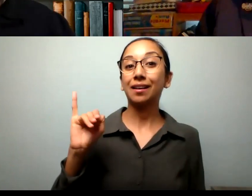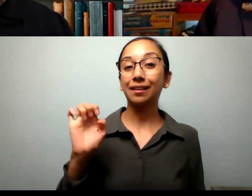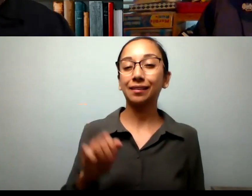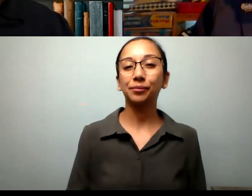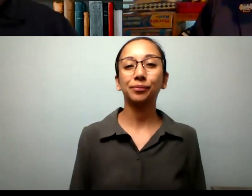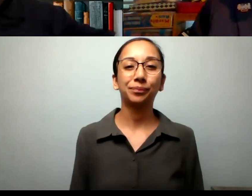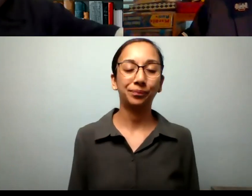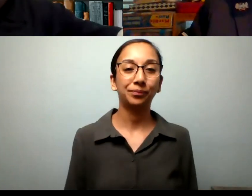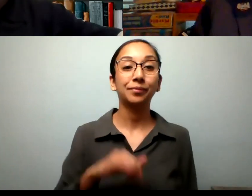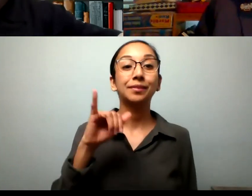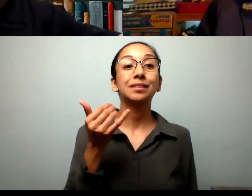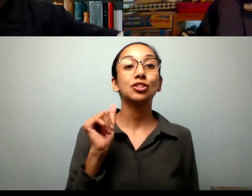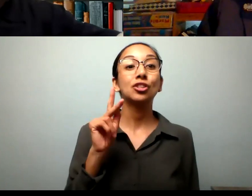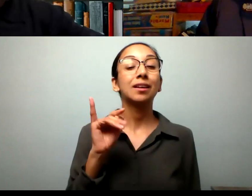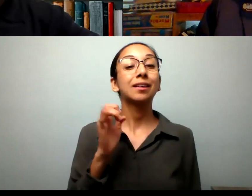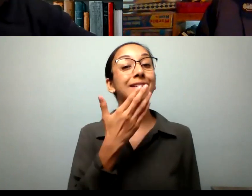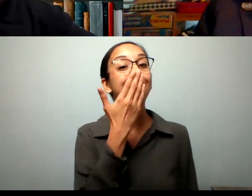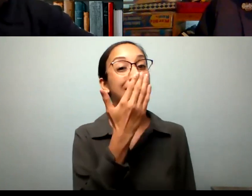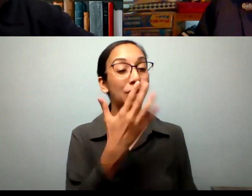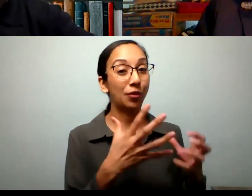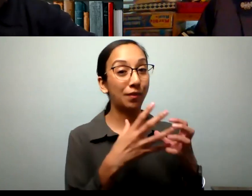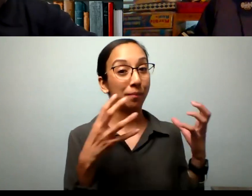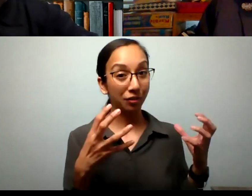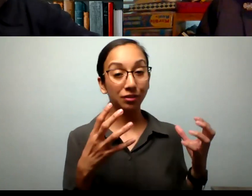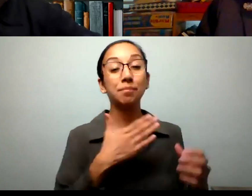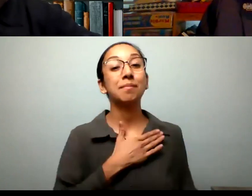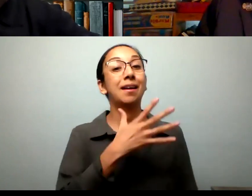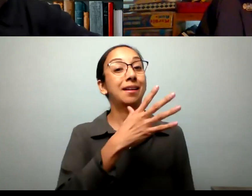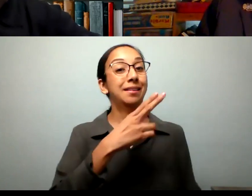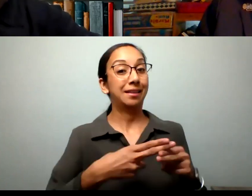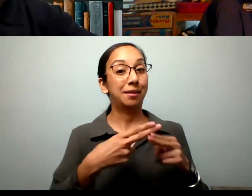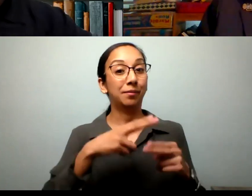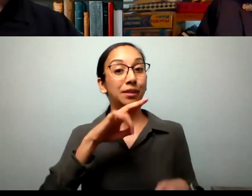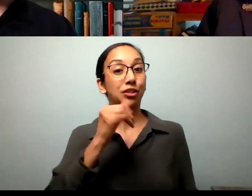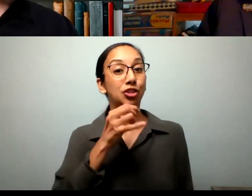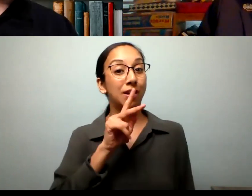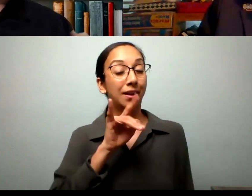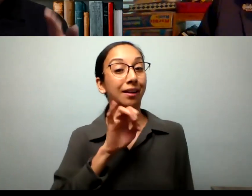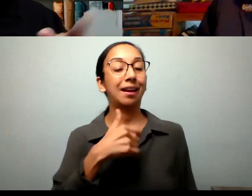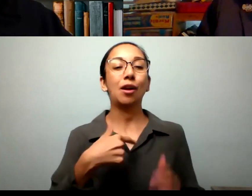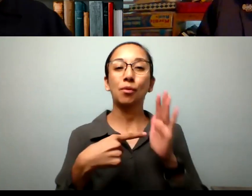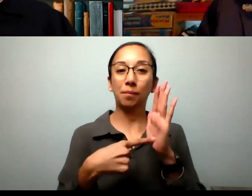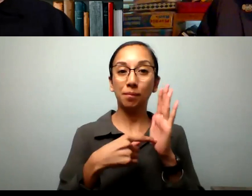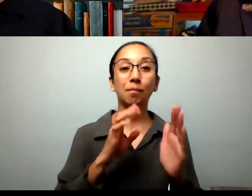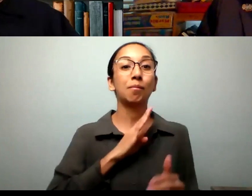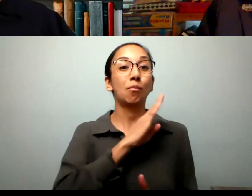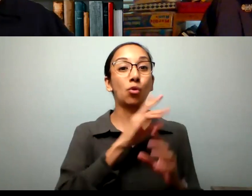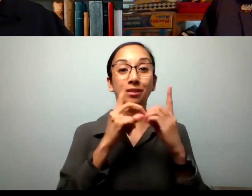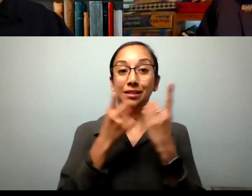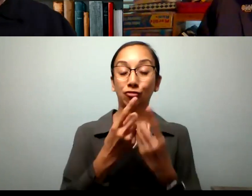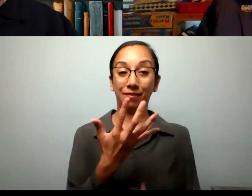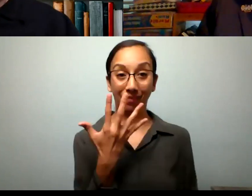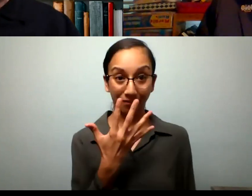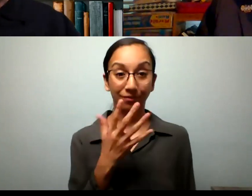thank you very much, Mr. Schmerelson. My name is Jackie Goldberg, and I represent Board District 5. Board District